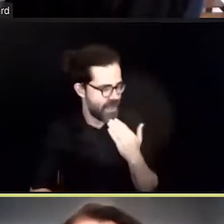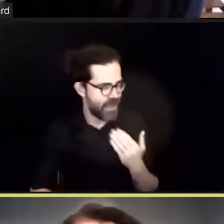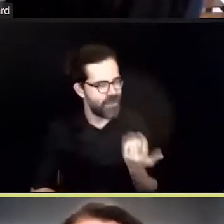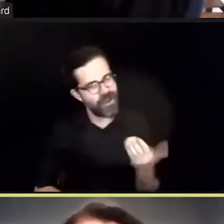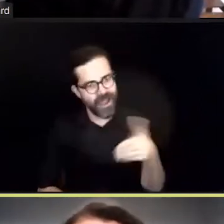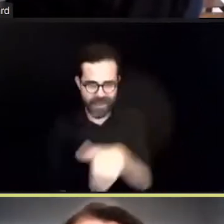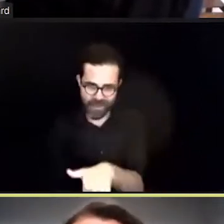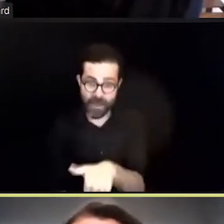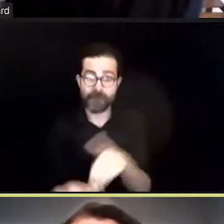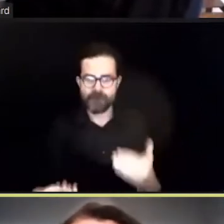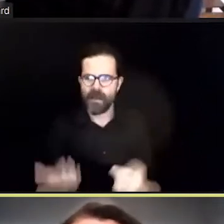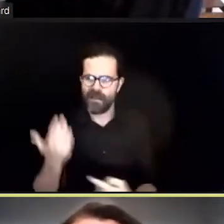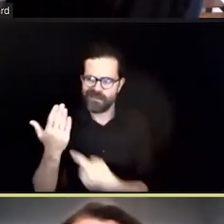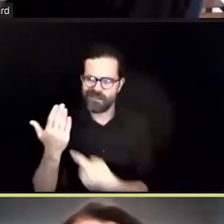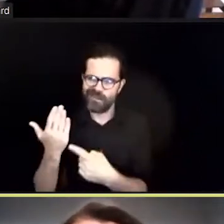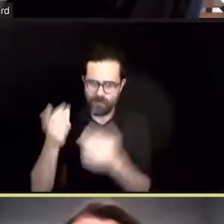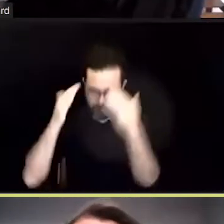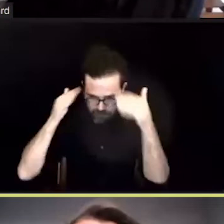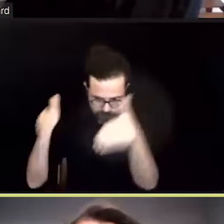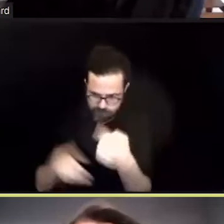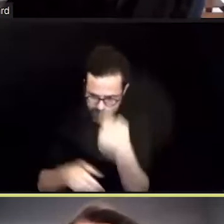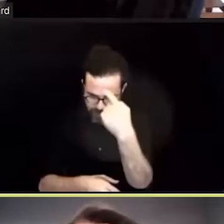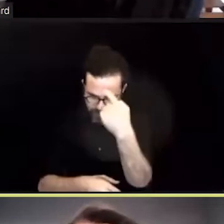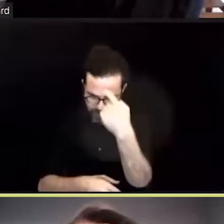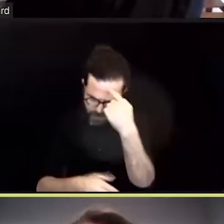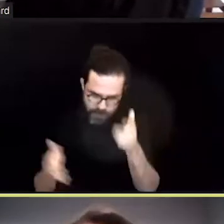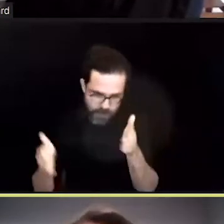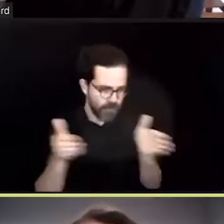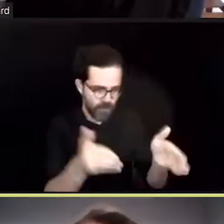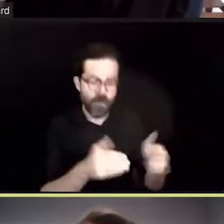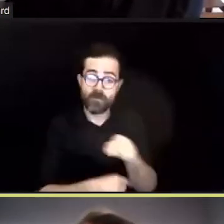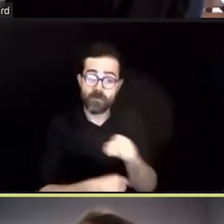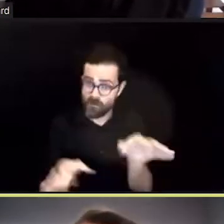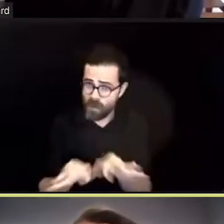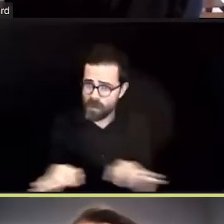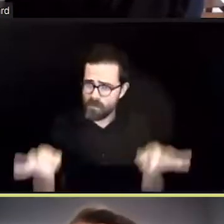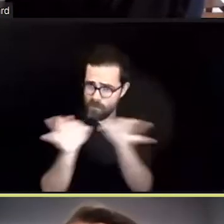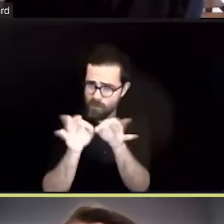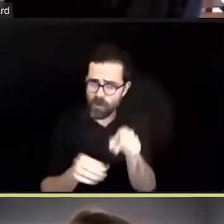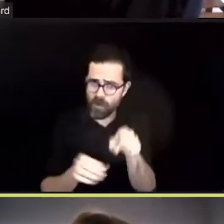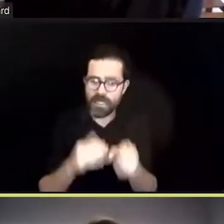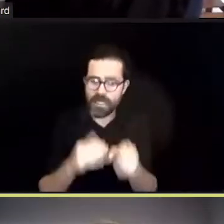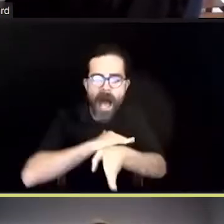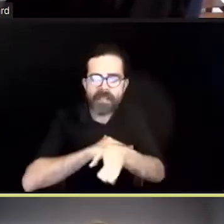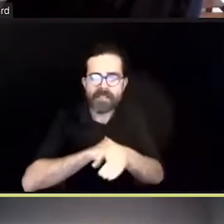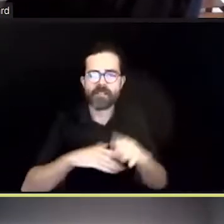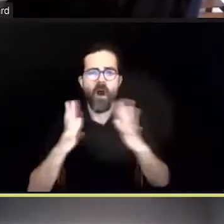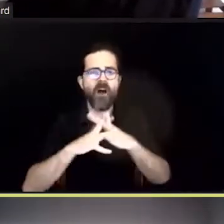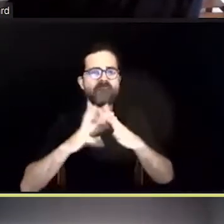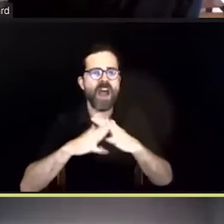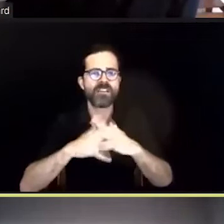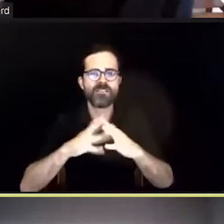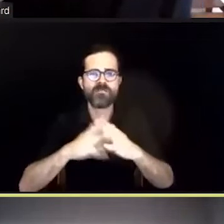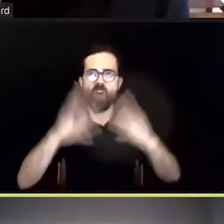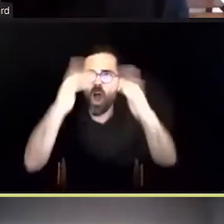than the technology itself, making sure it's accessible. You touched importantly on the access to infrastructure, and we need to be able